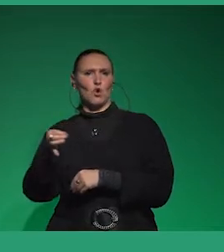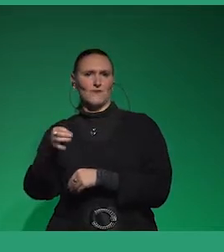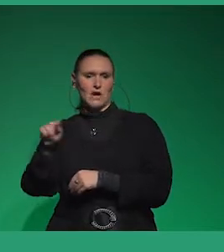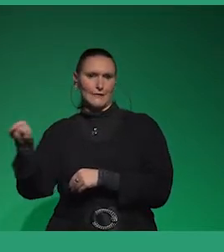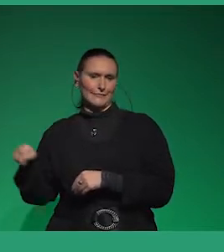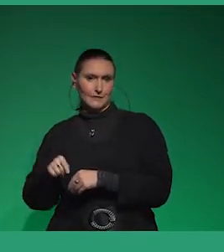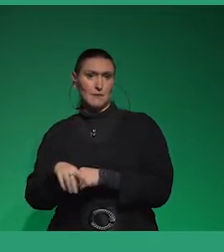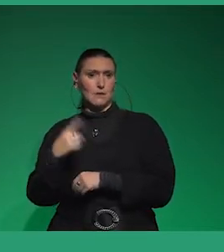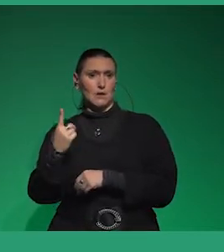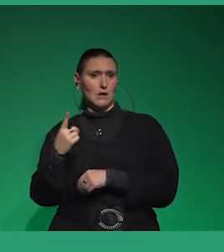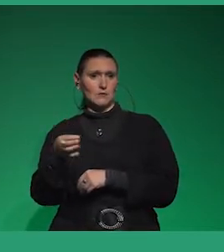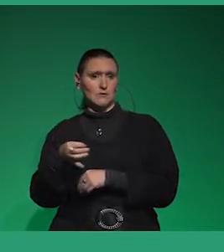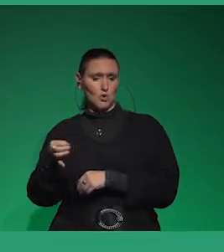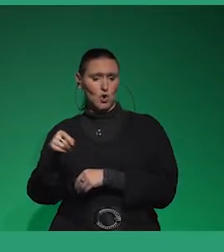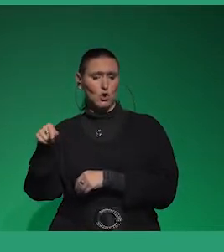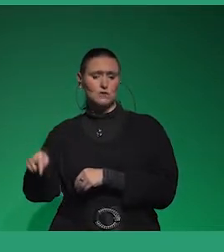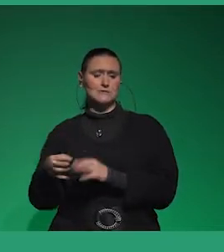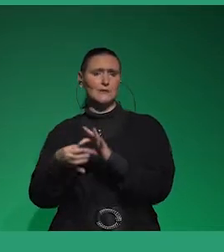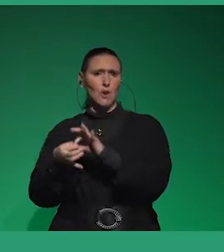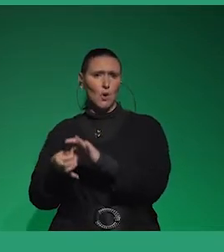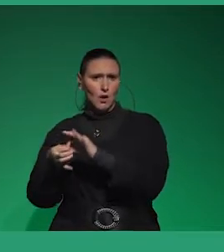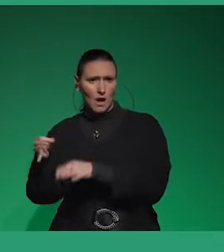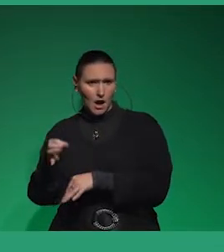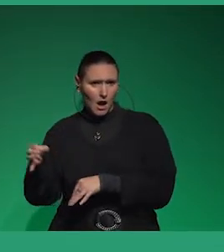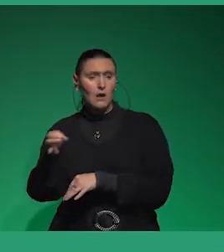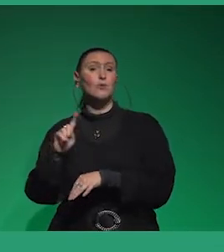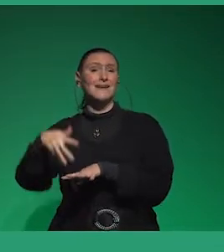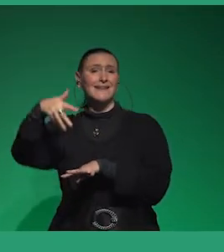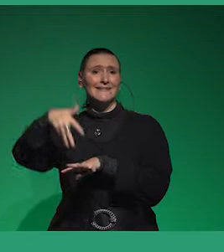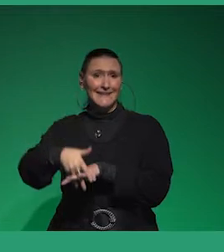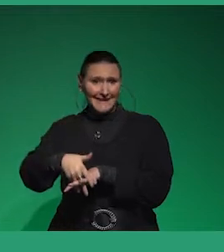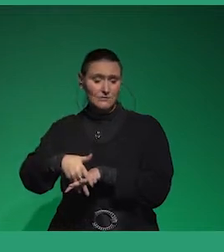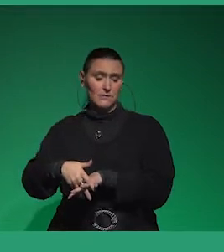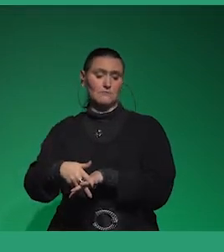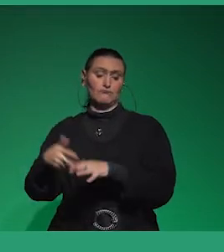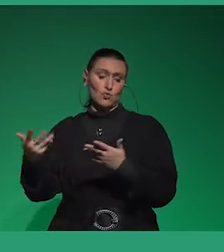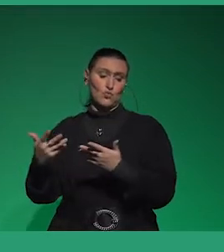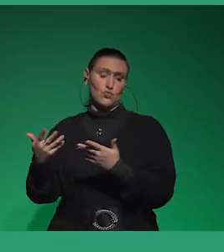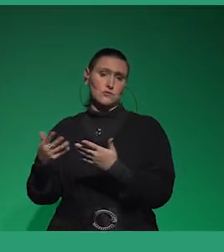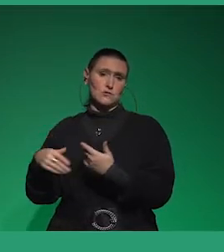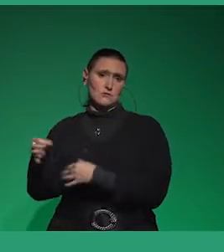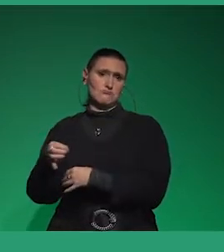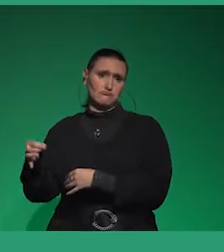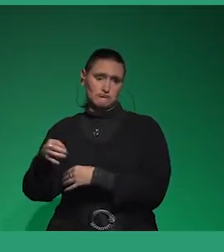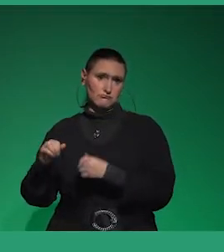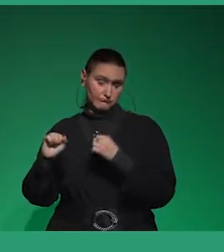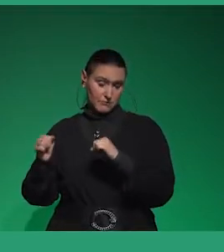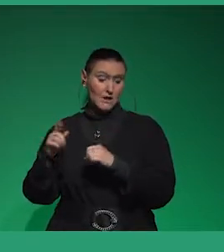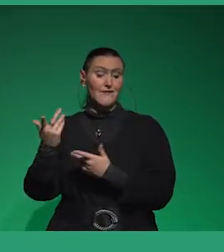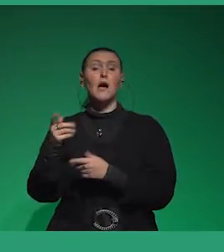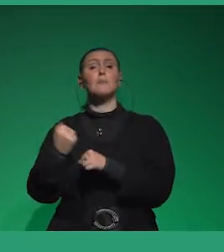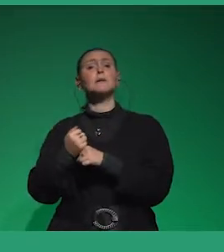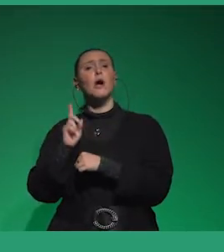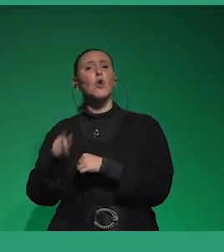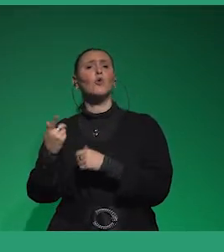village consists of local or some indigenous, so local tribe. We also having working in the village with the